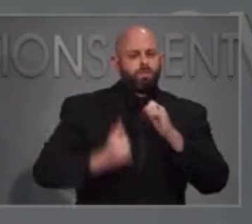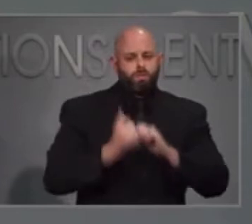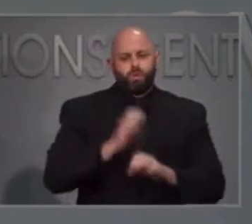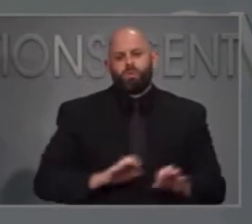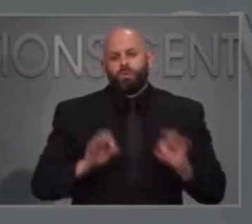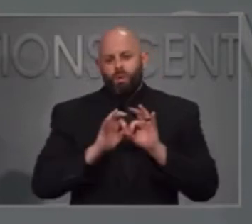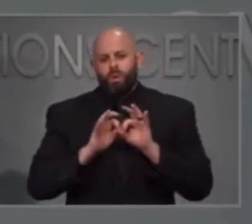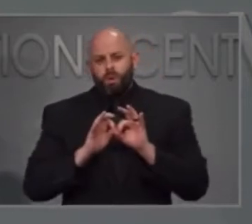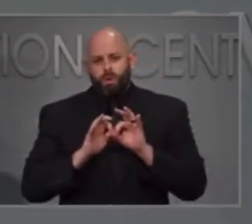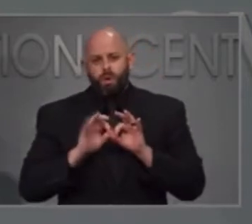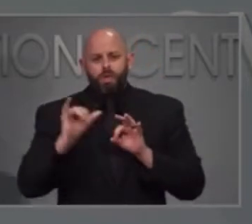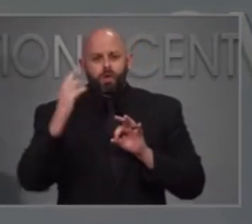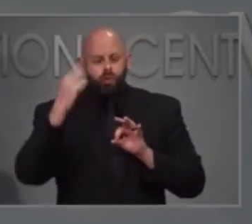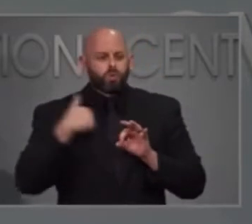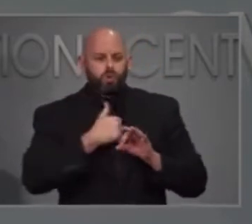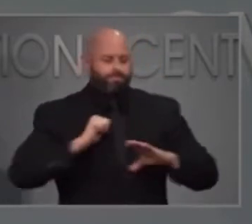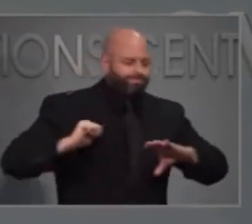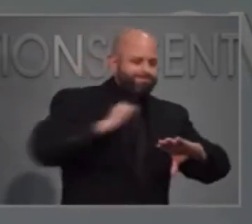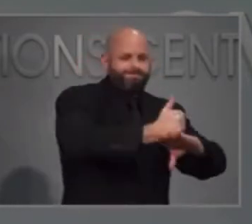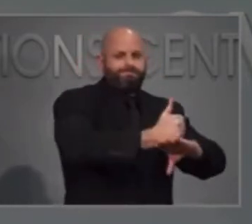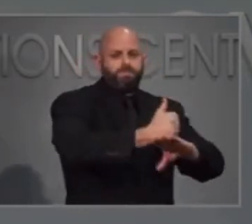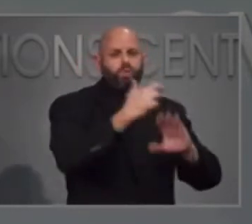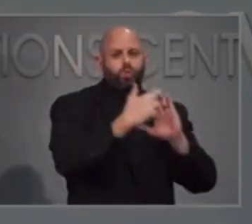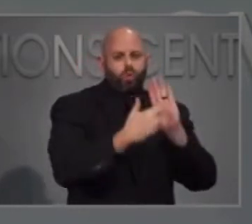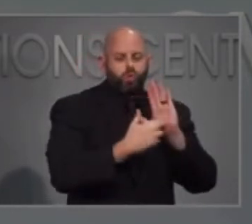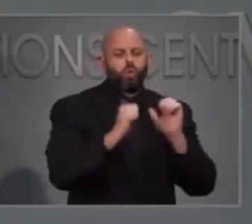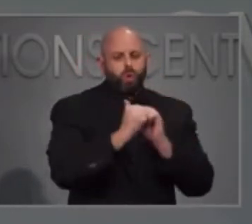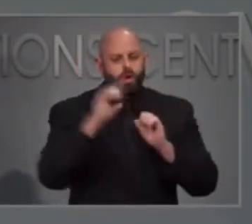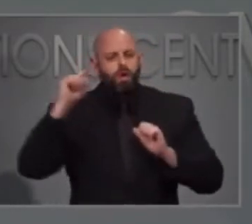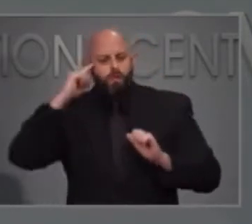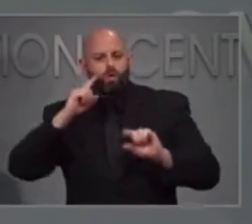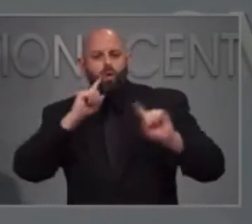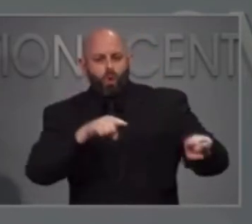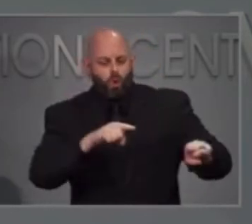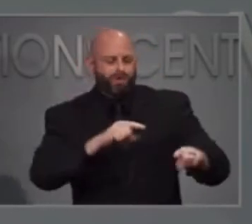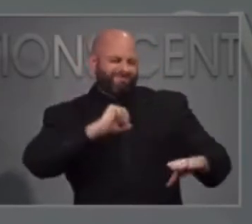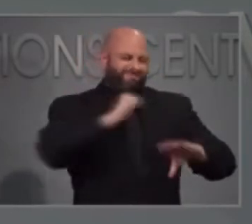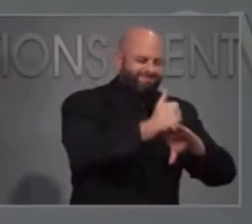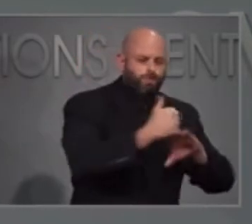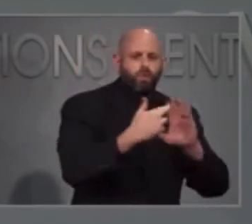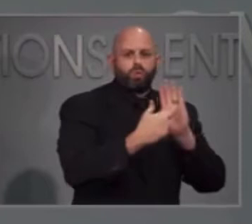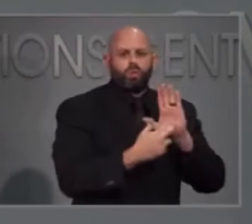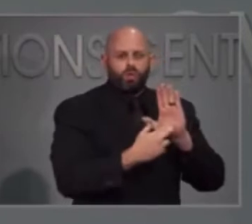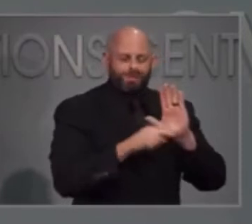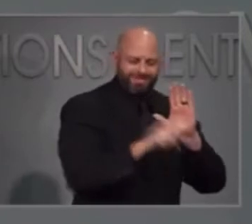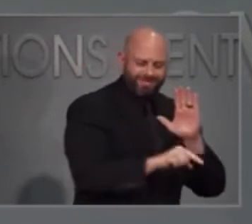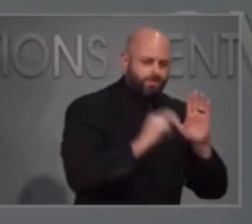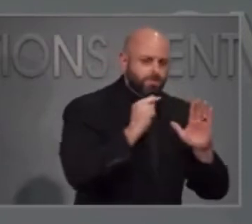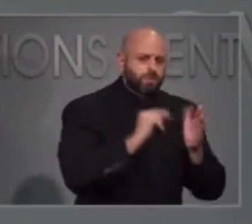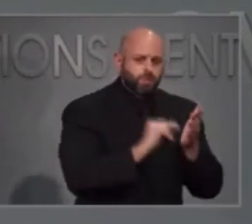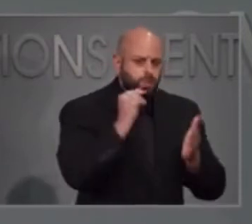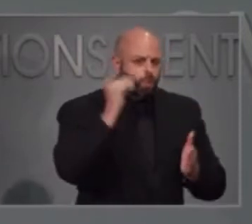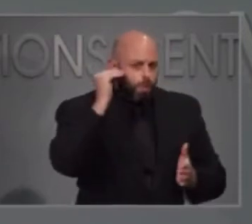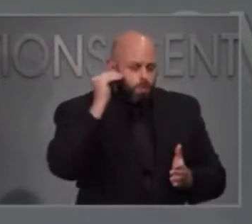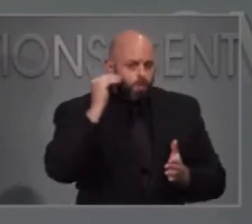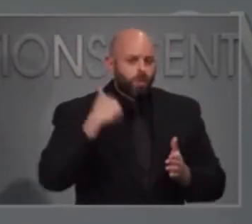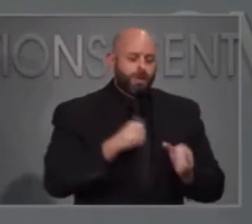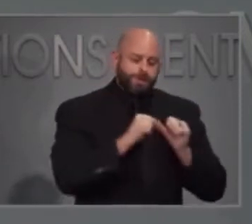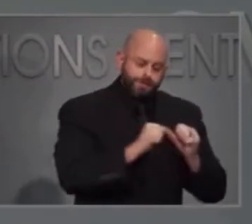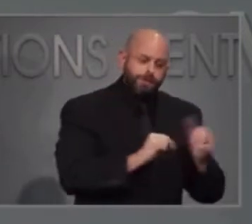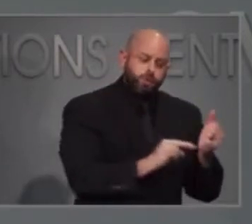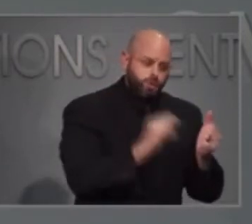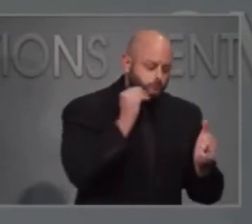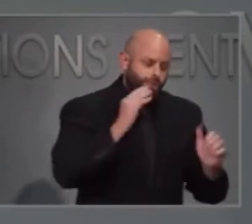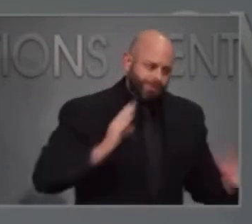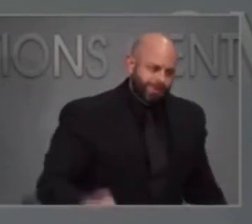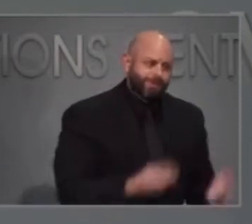is why we're codifying that in the executive order. And we're going to continue to work with our facilities and our local health departments to